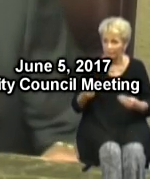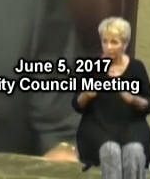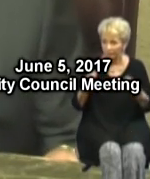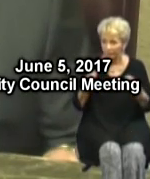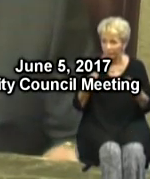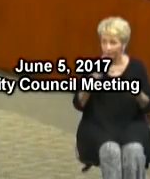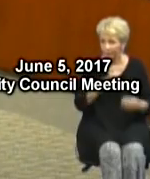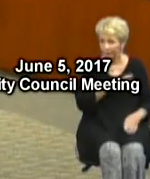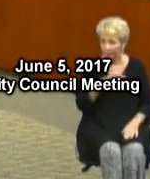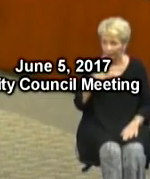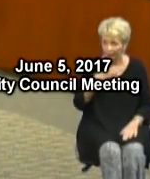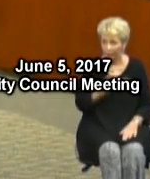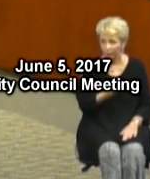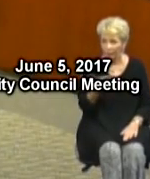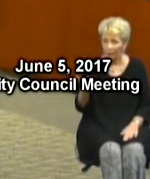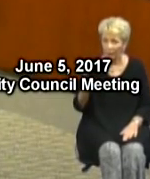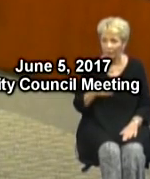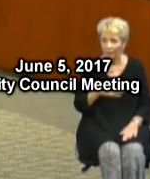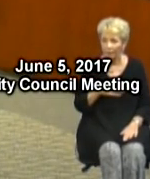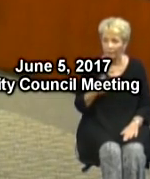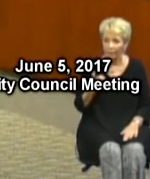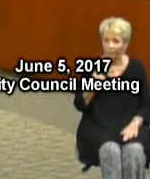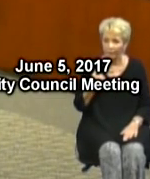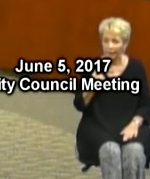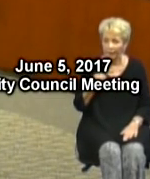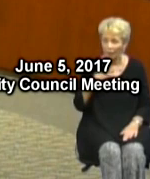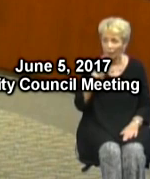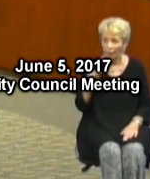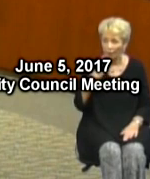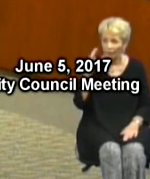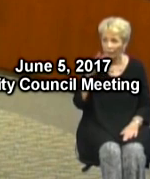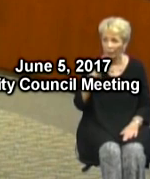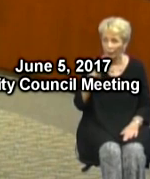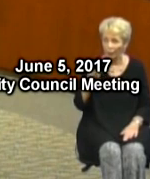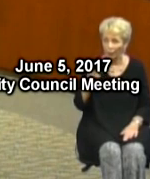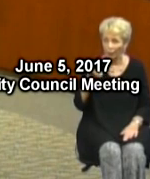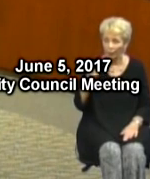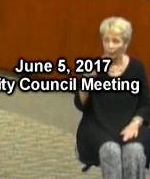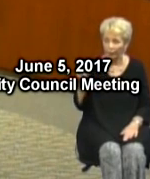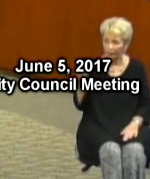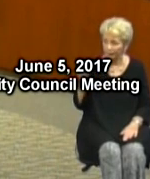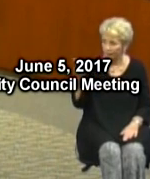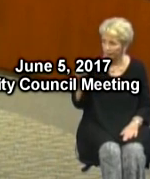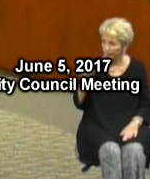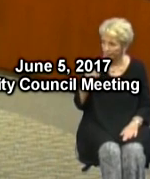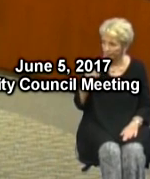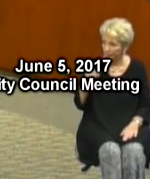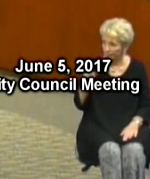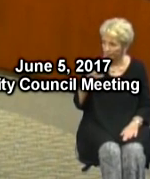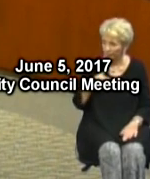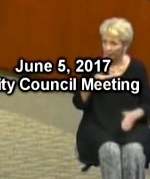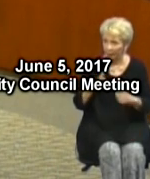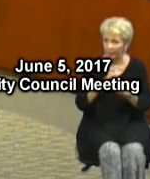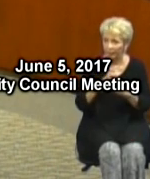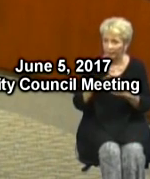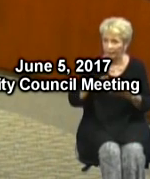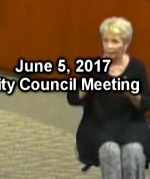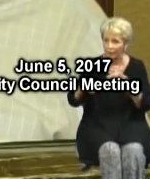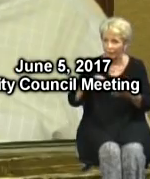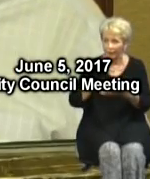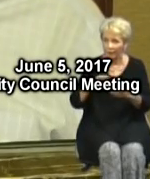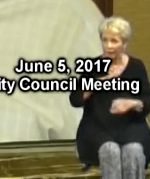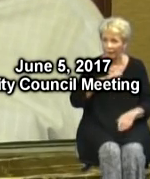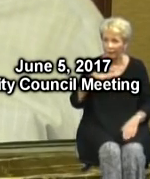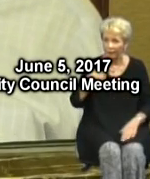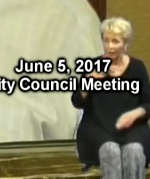the council, please. I've got a question for Louis. Excuse me, John. Should I excuse myself from this vote? I've